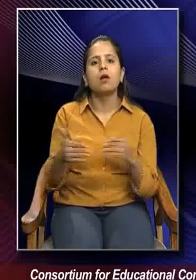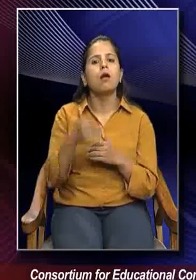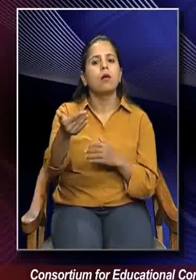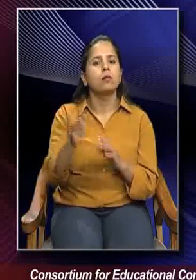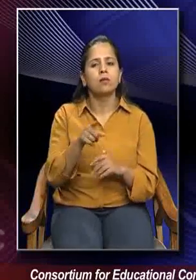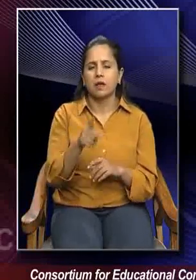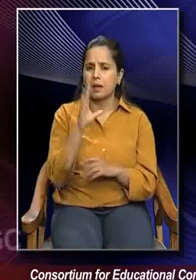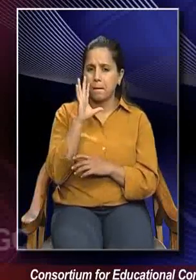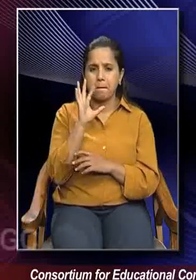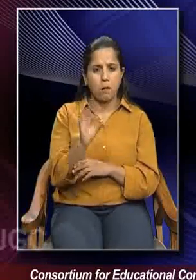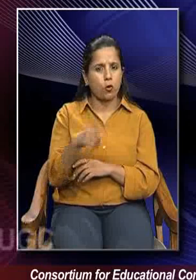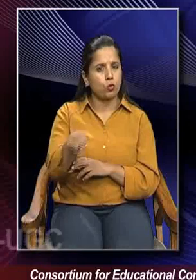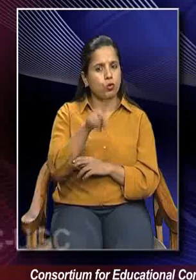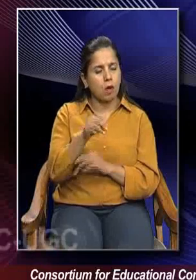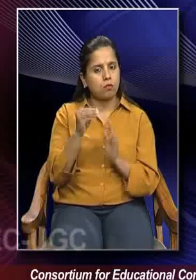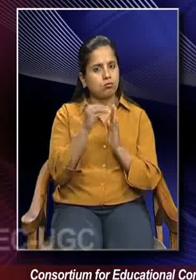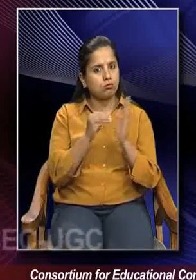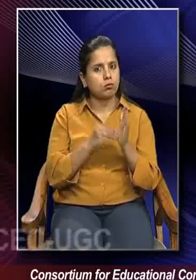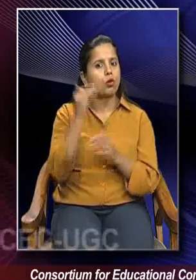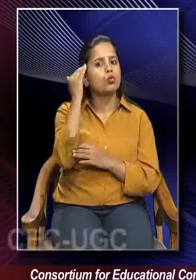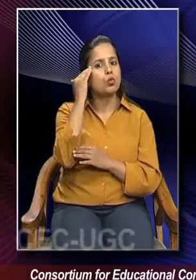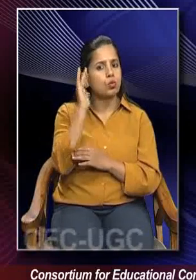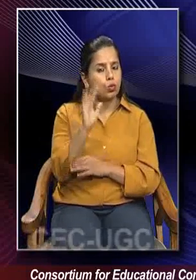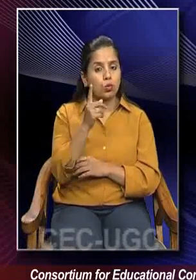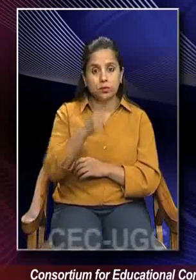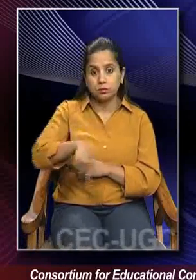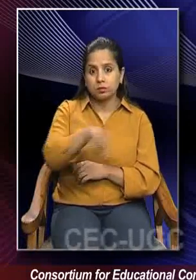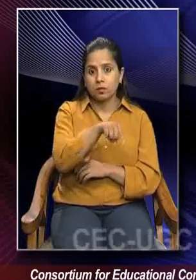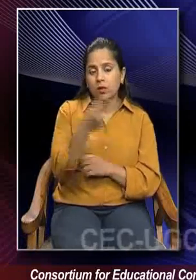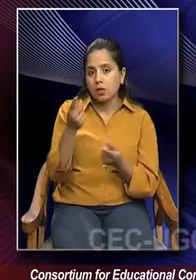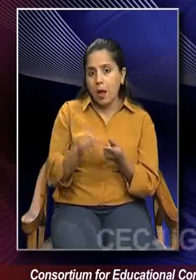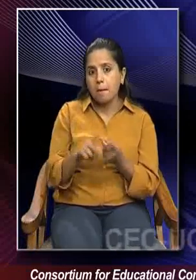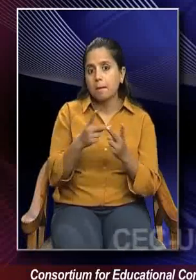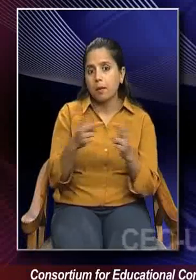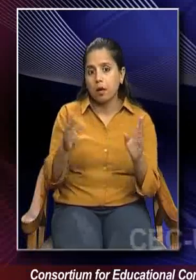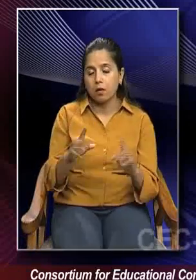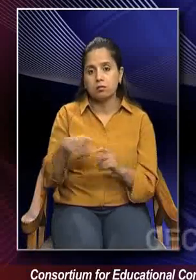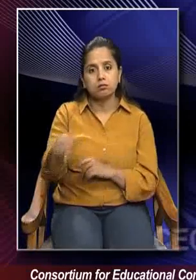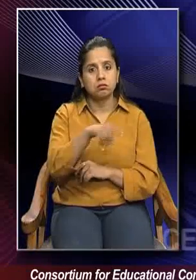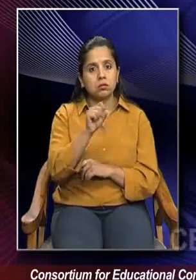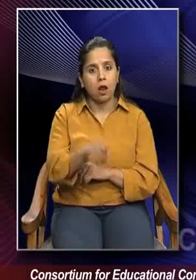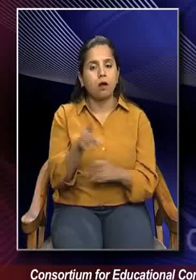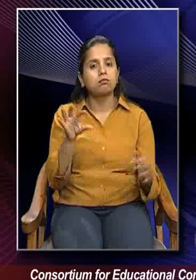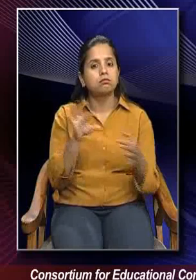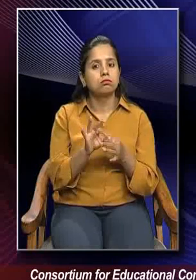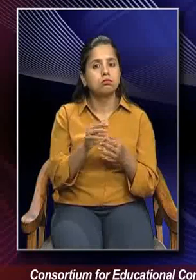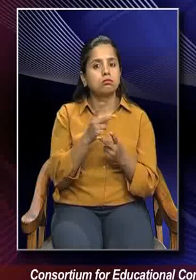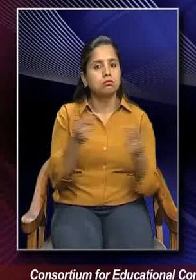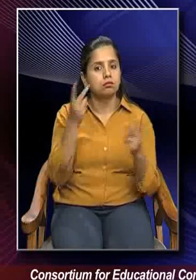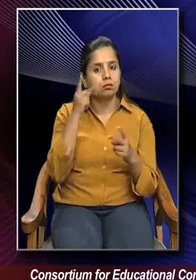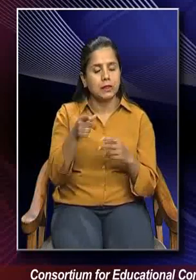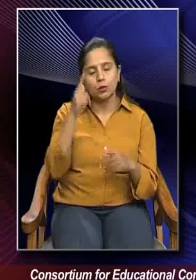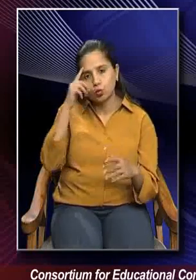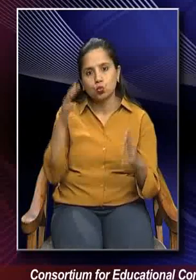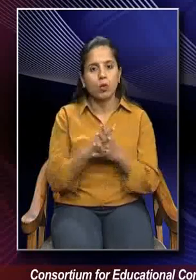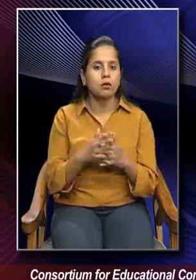is important to note that these symptoms can be associated with